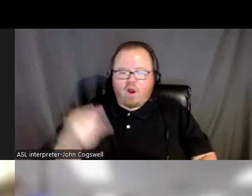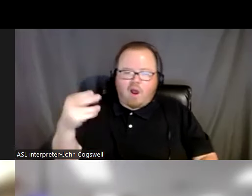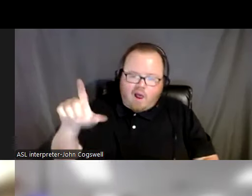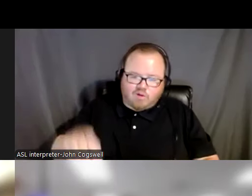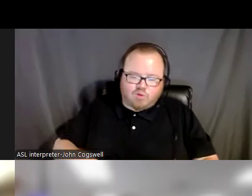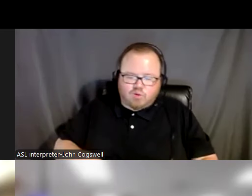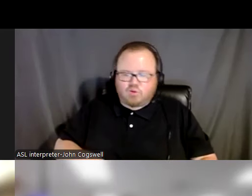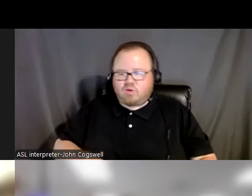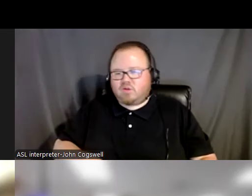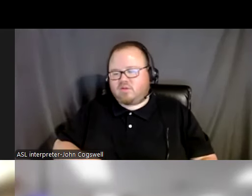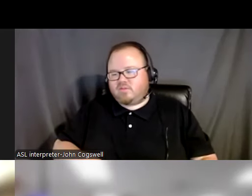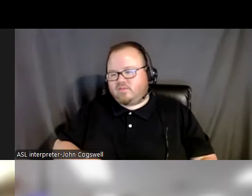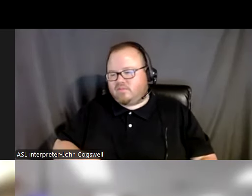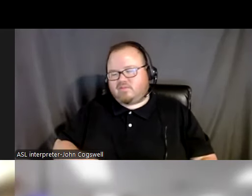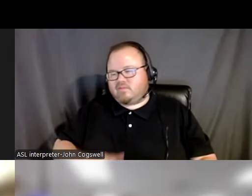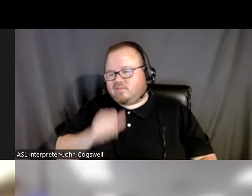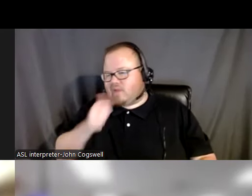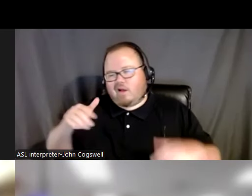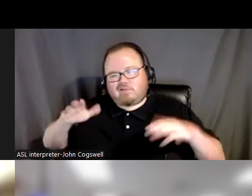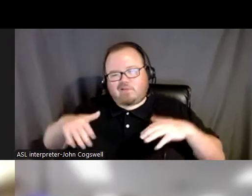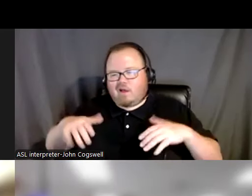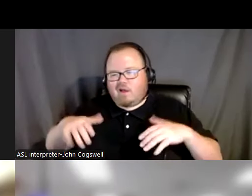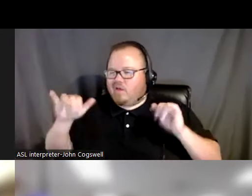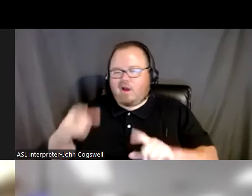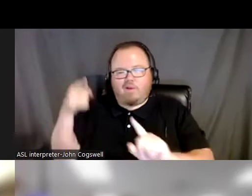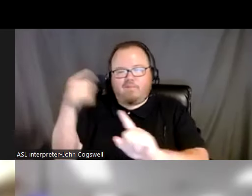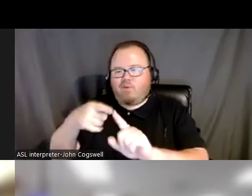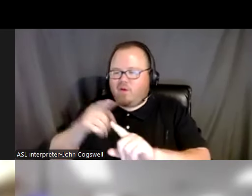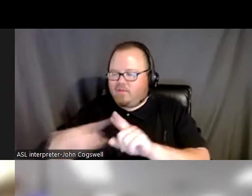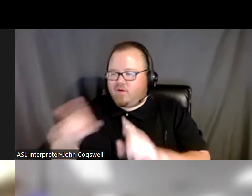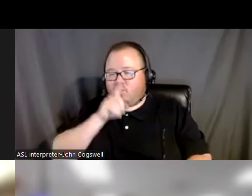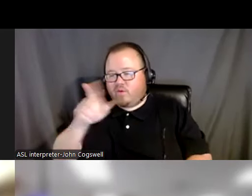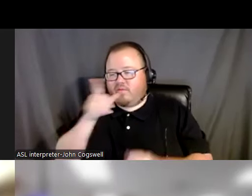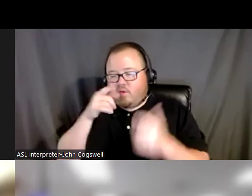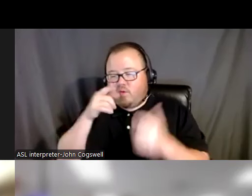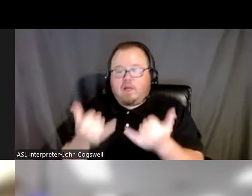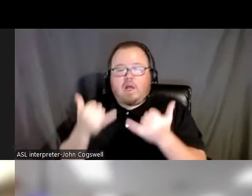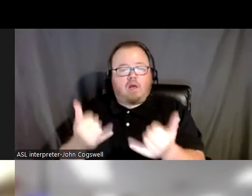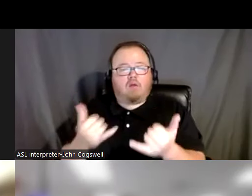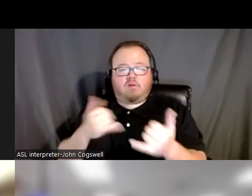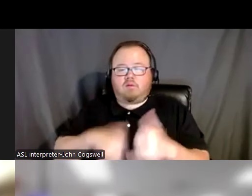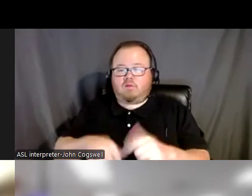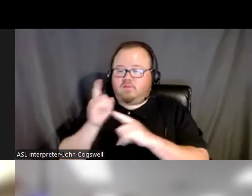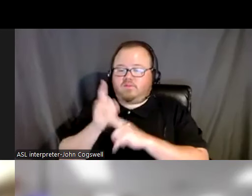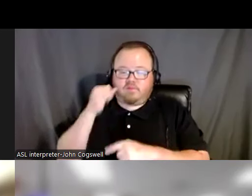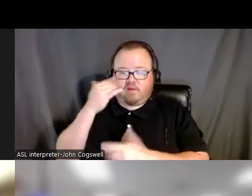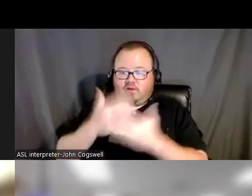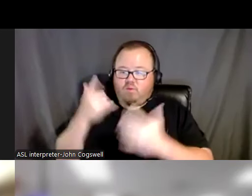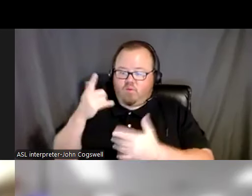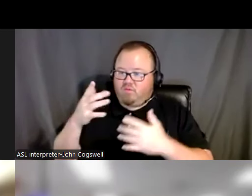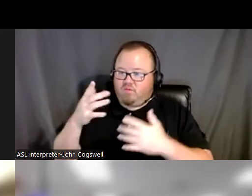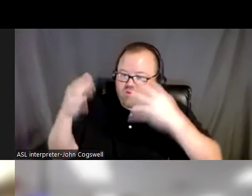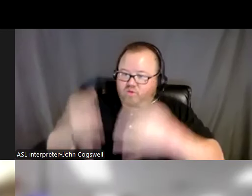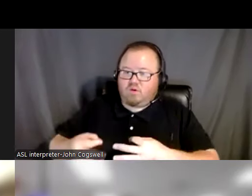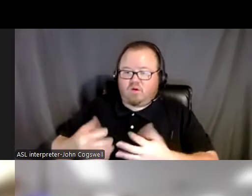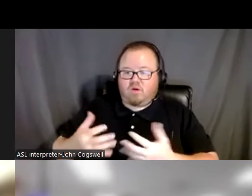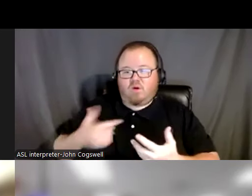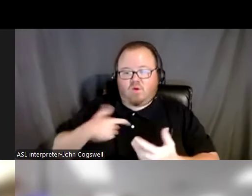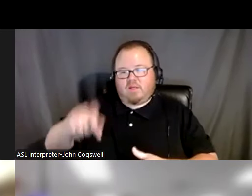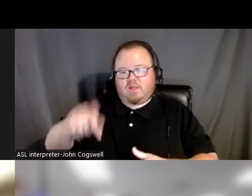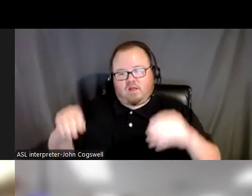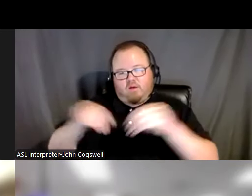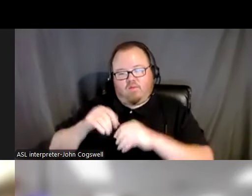curtains. We're not quite there, but that's something I would love to see. But the reality at the moment is that if this is somebody's chosen mean or method, we probably do need to be a